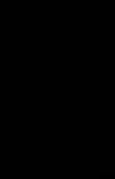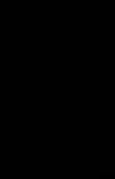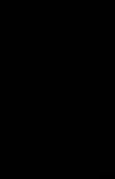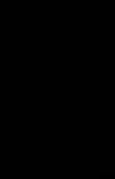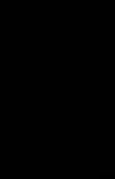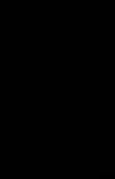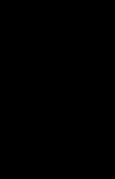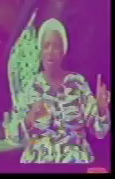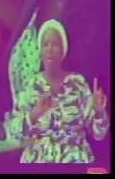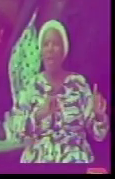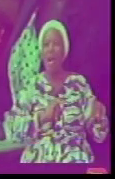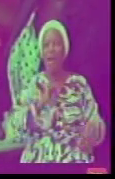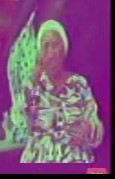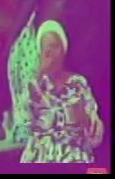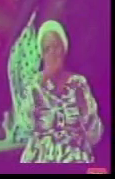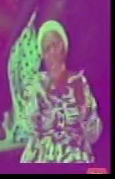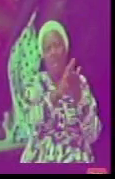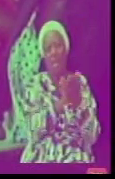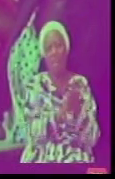believe,